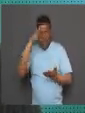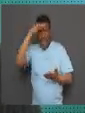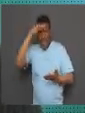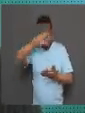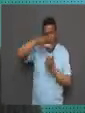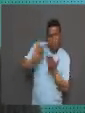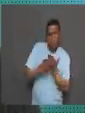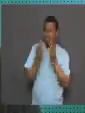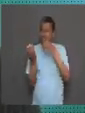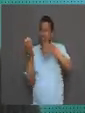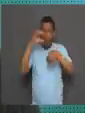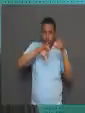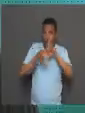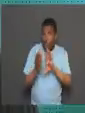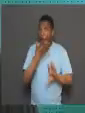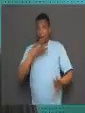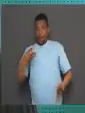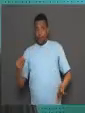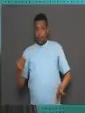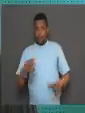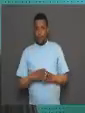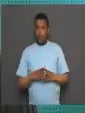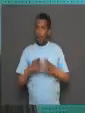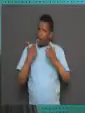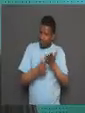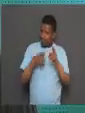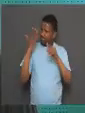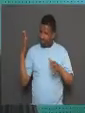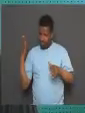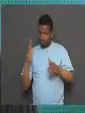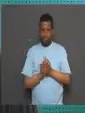about its composition and layers.